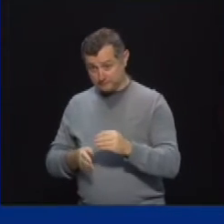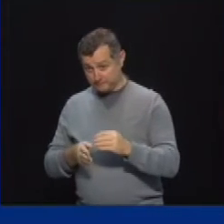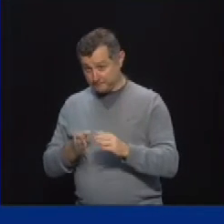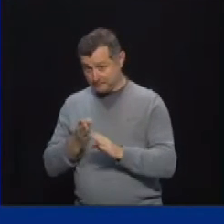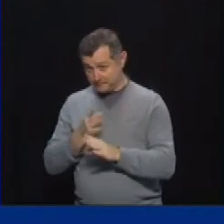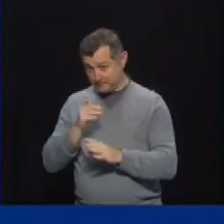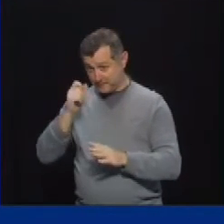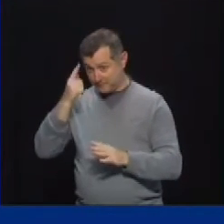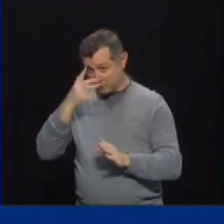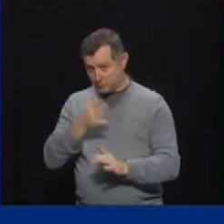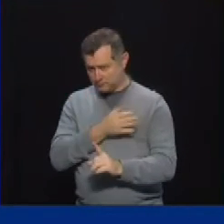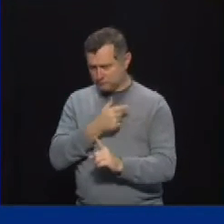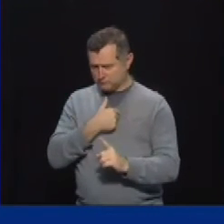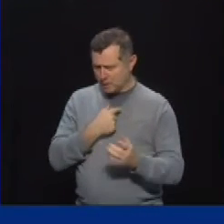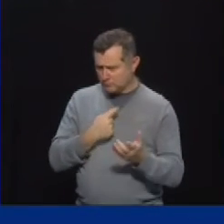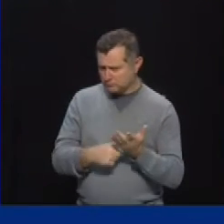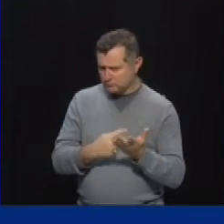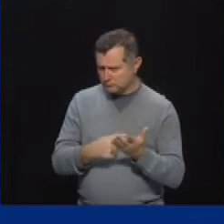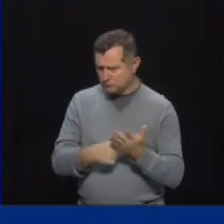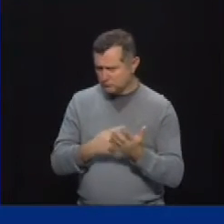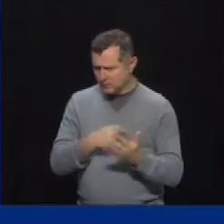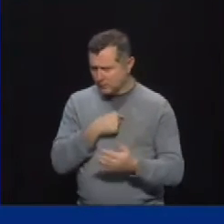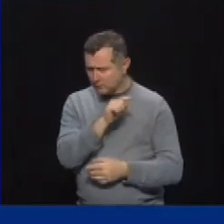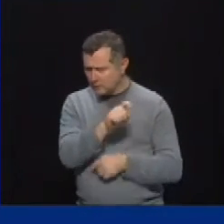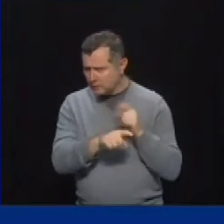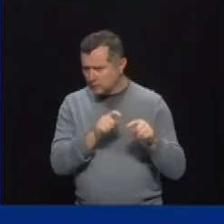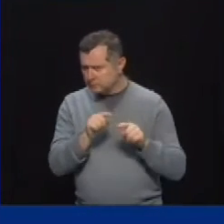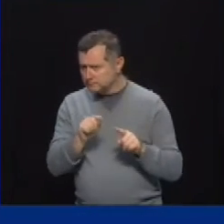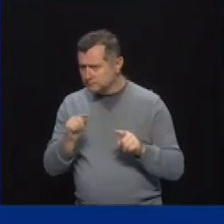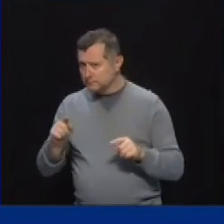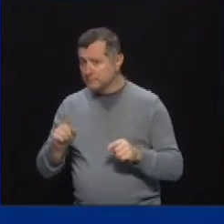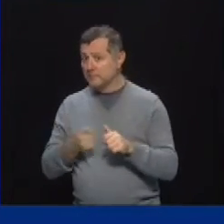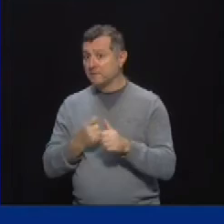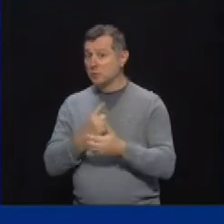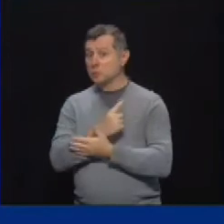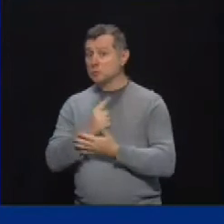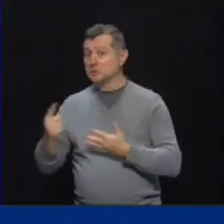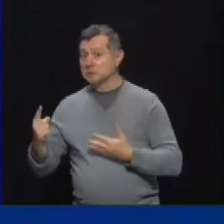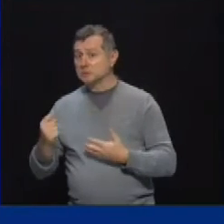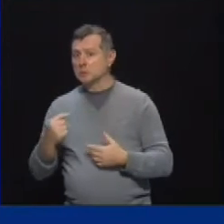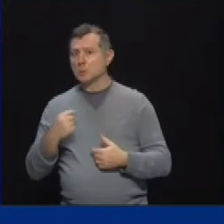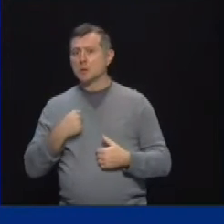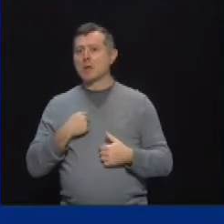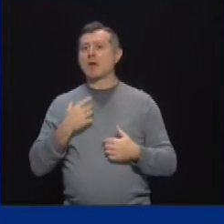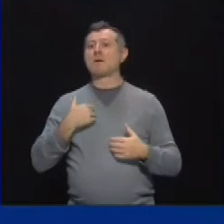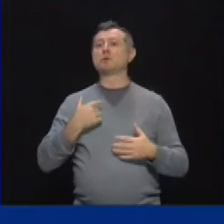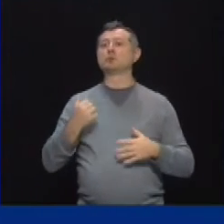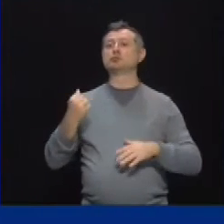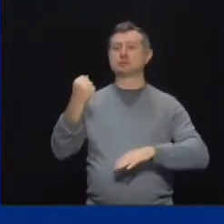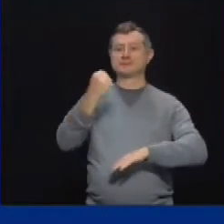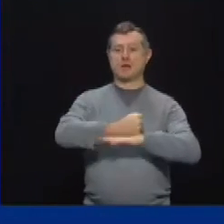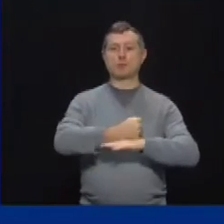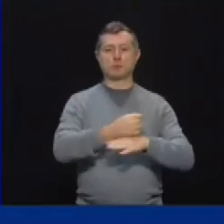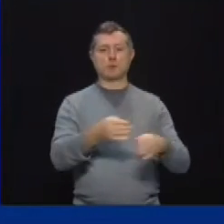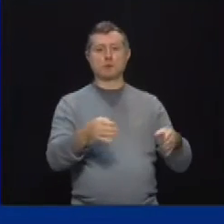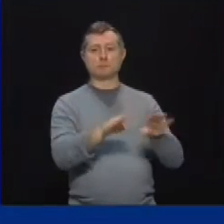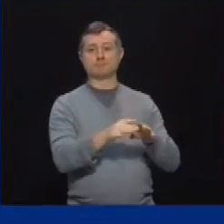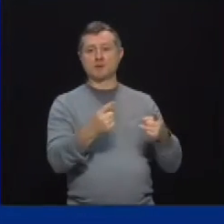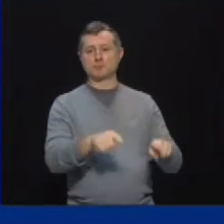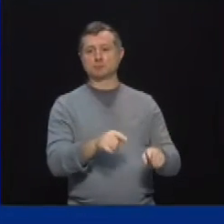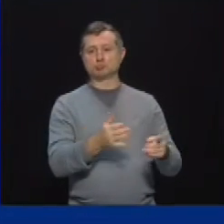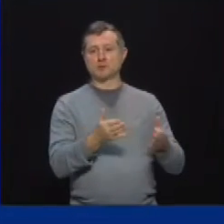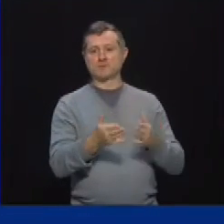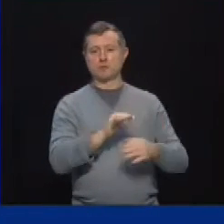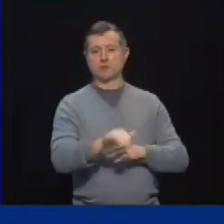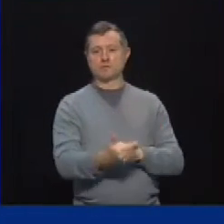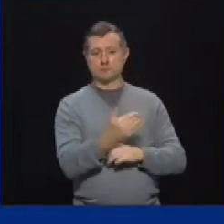my first week on the job, we had this shutdown that occurred on a Sunday night, literally shutting down service through the night and